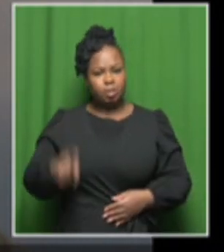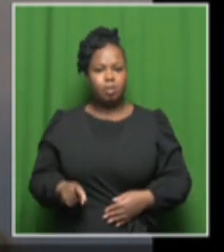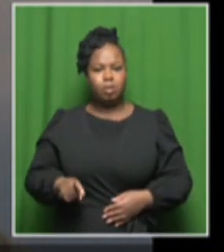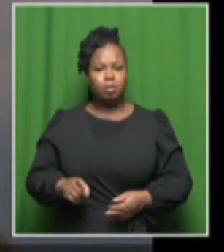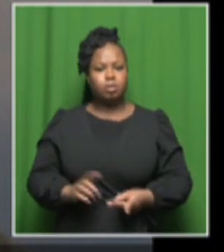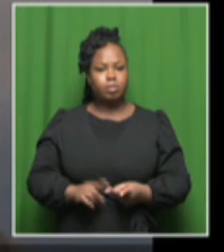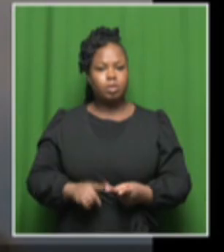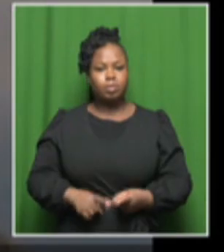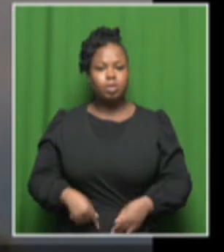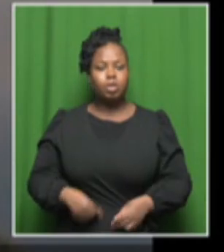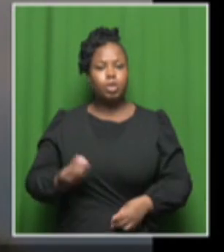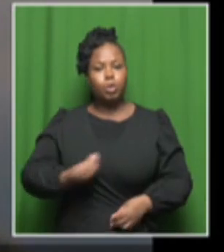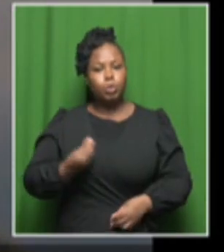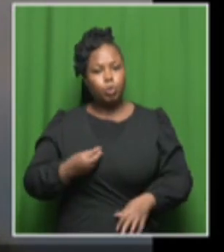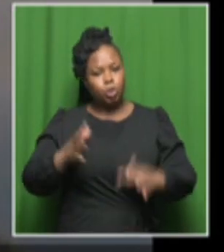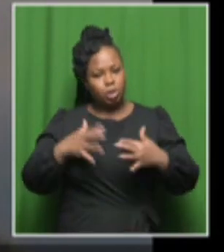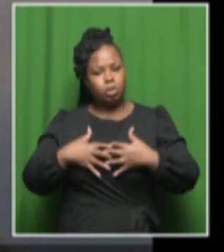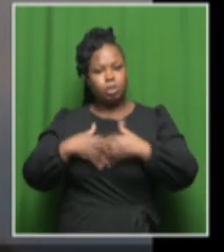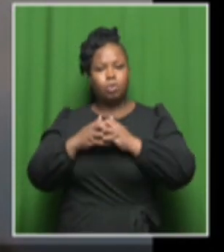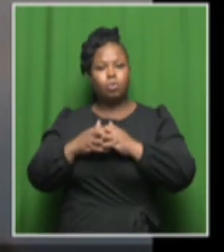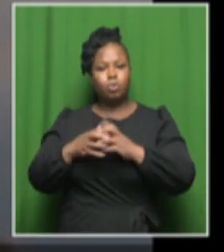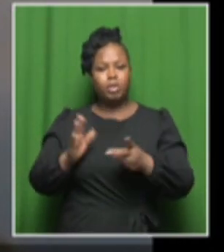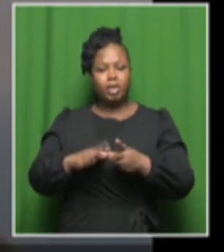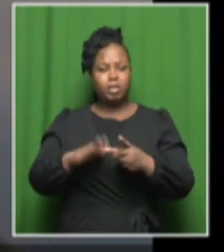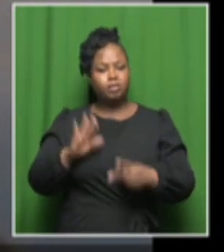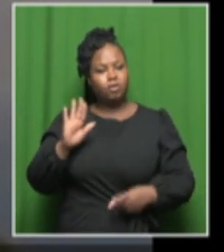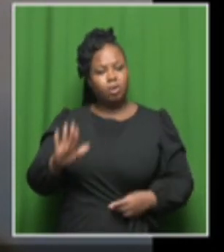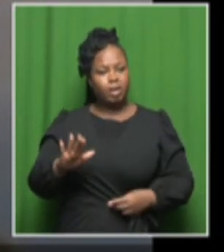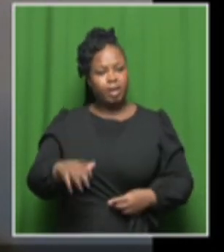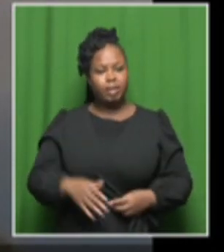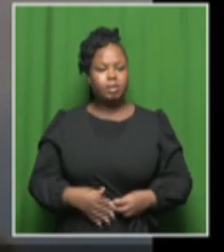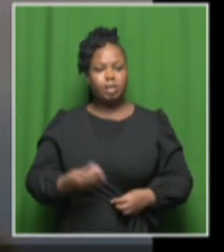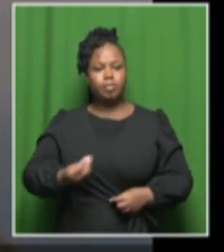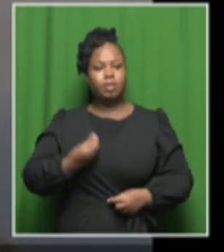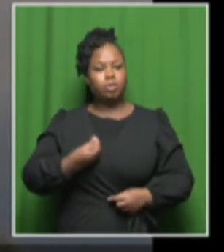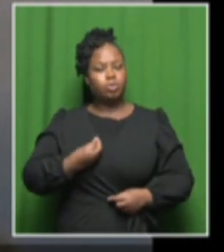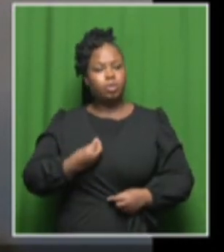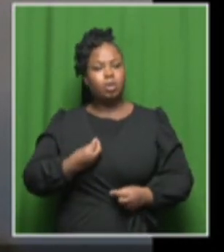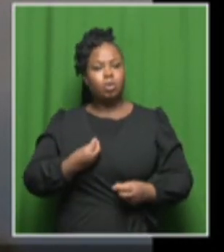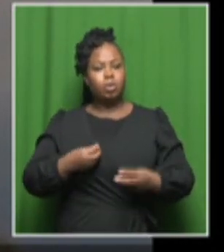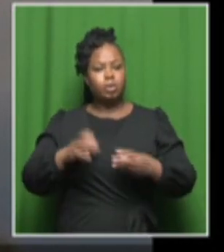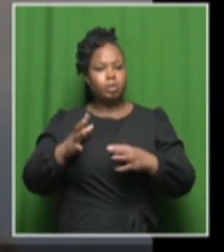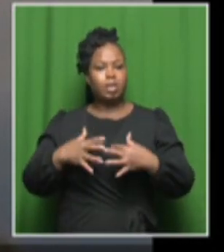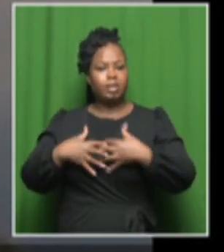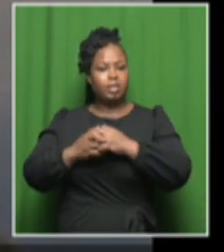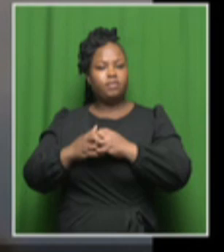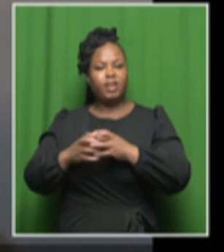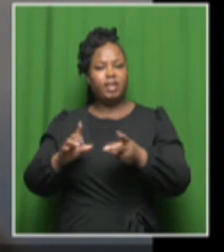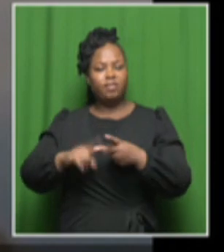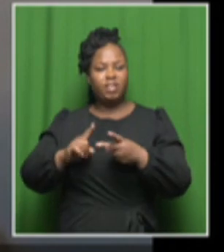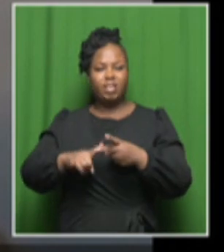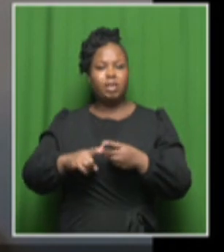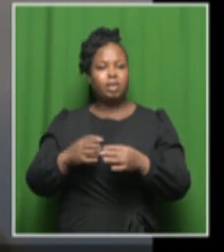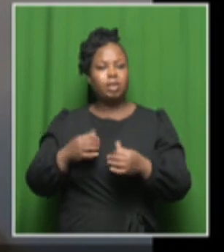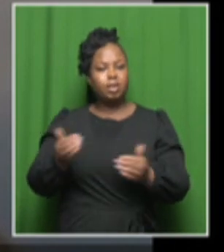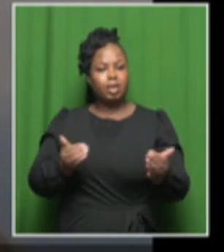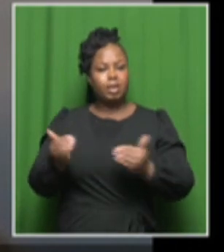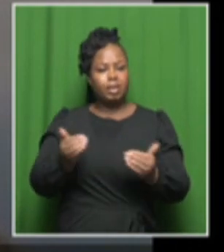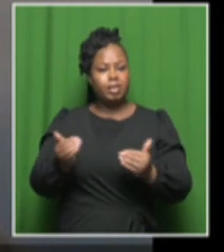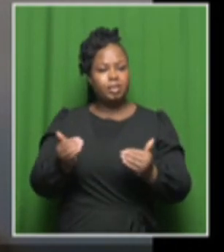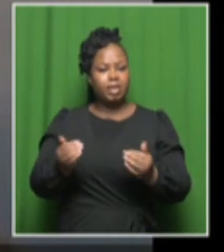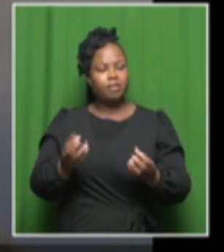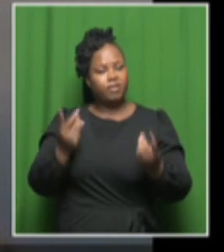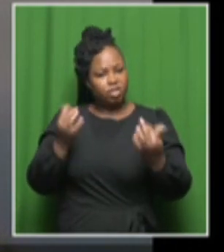number of youth startups, was given a target of the number of youth startups, strengthen municipal financial systems, creation